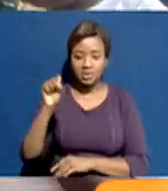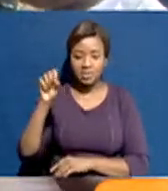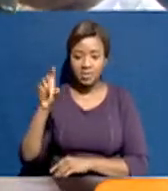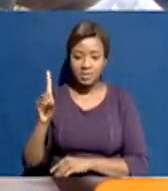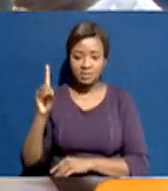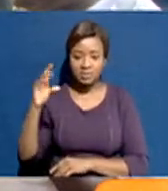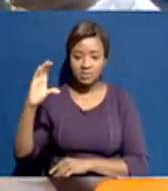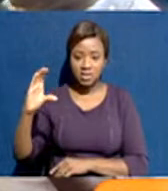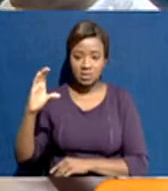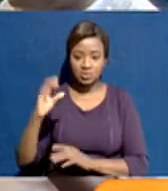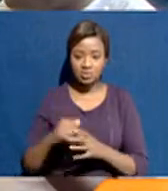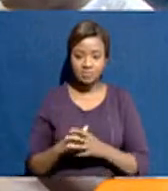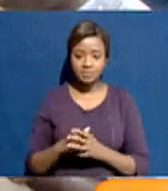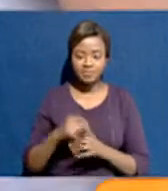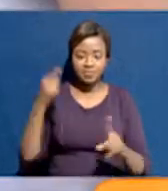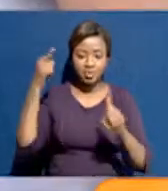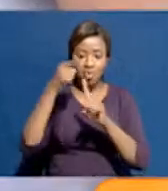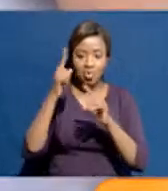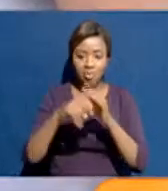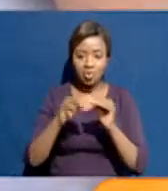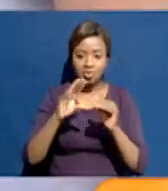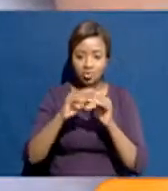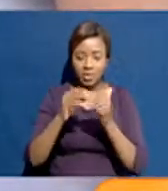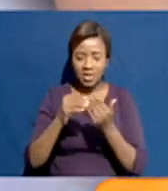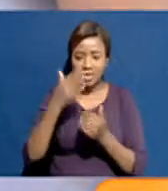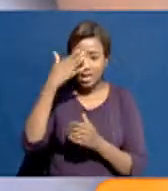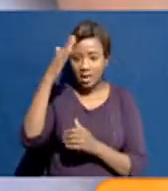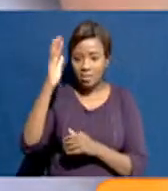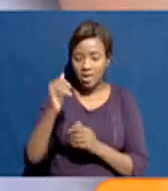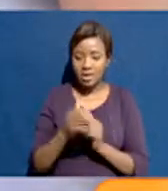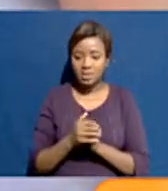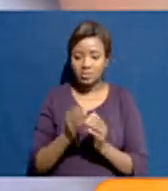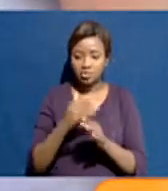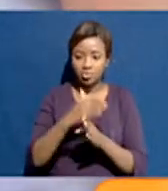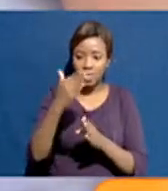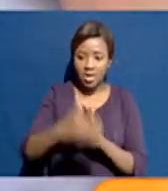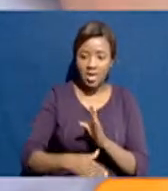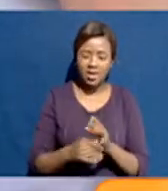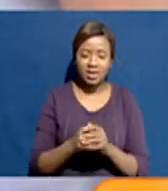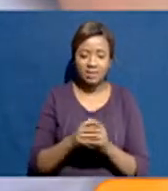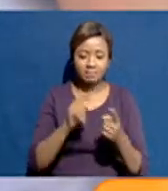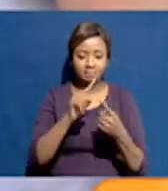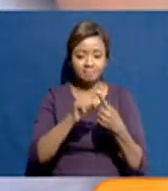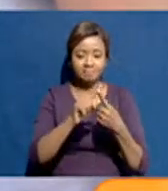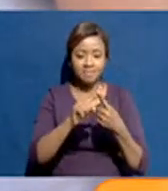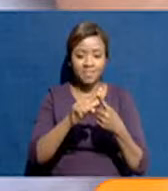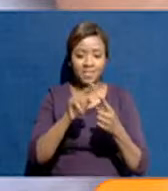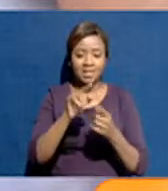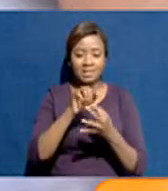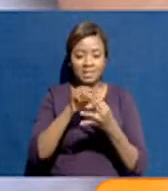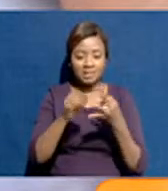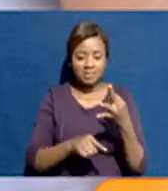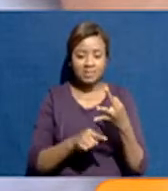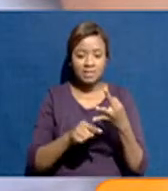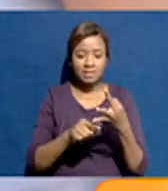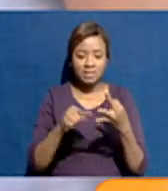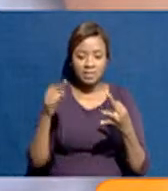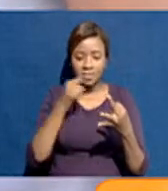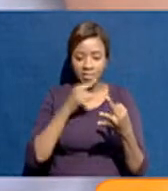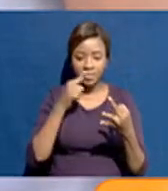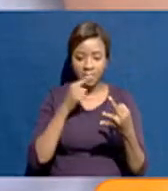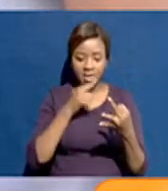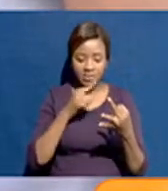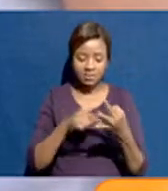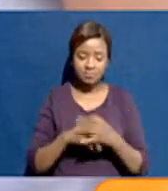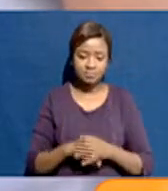Control Council to raise awareness on ending the triple threat of HIV, teenage pregnancy, and sexual gender-based